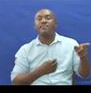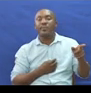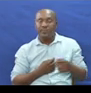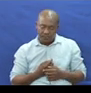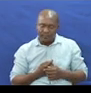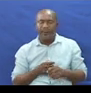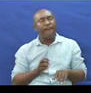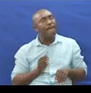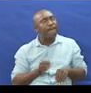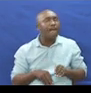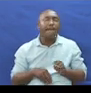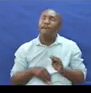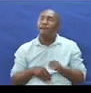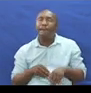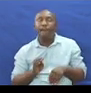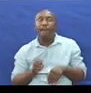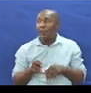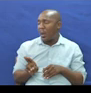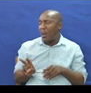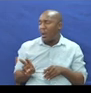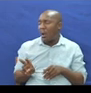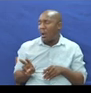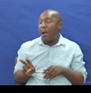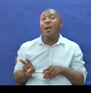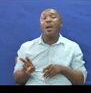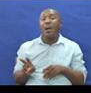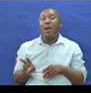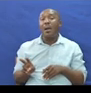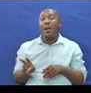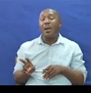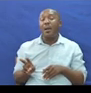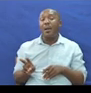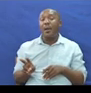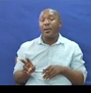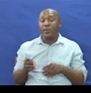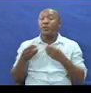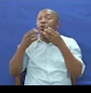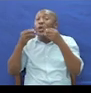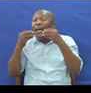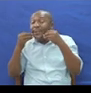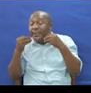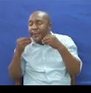On the way, he saw the rat coming towards his direction.